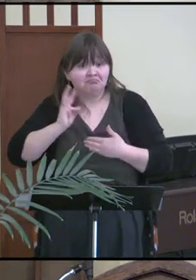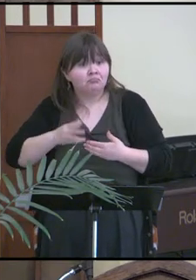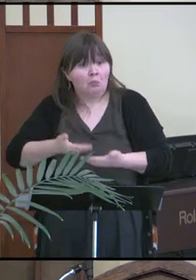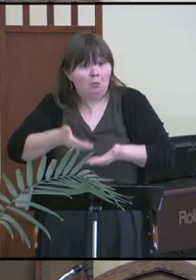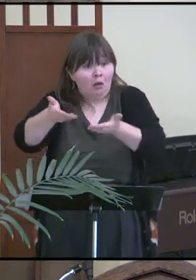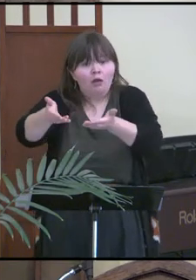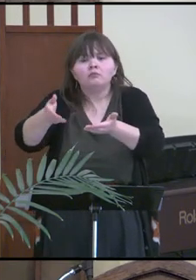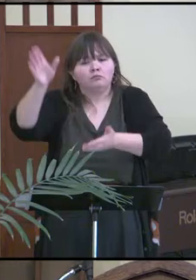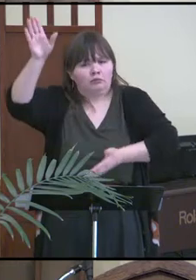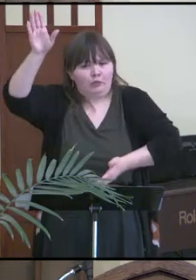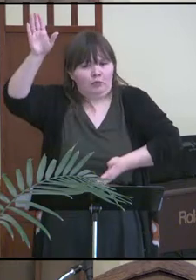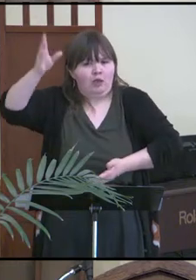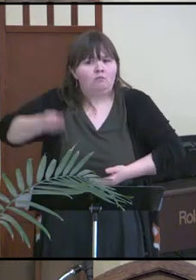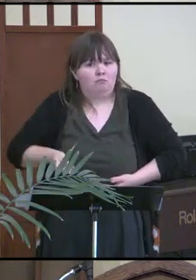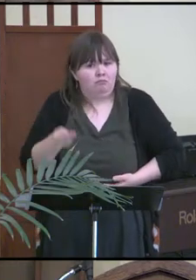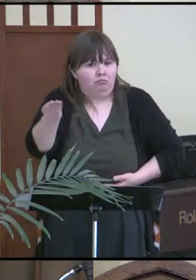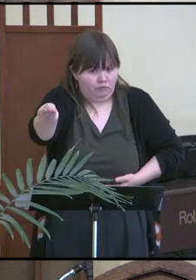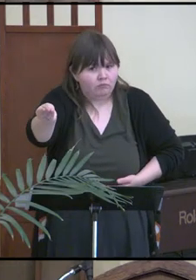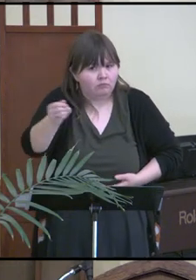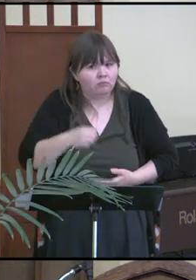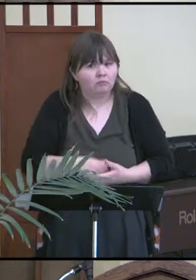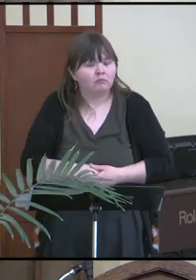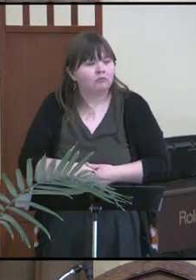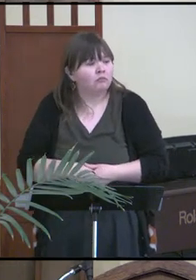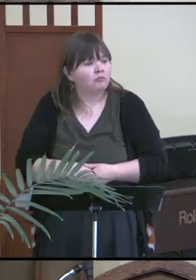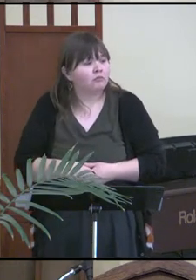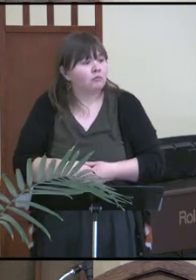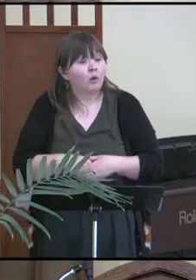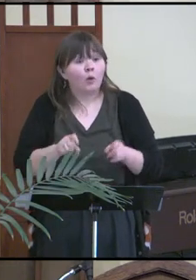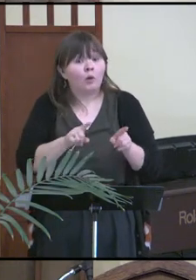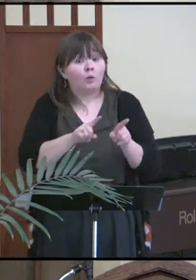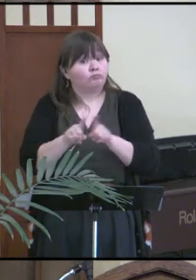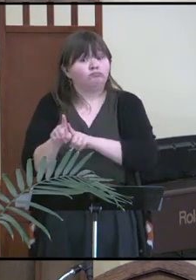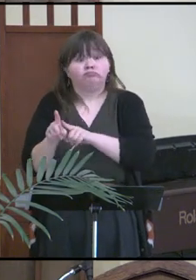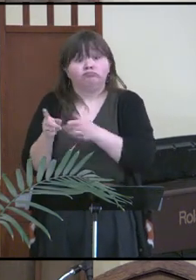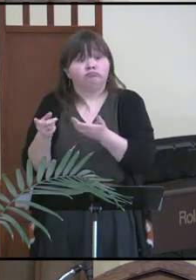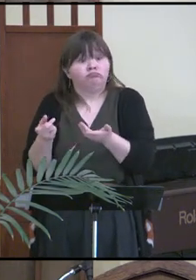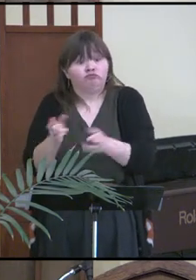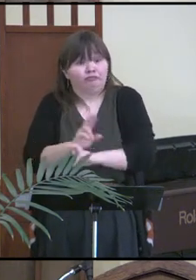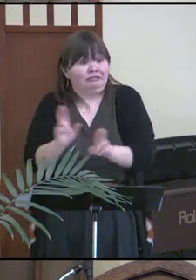and we'll do that for you as well. All right, come to the table.